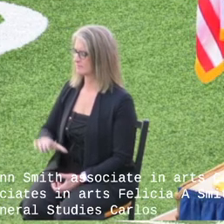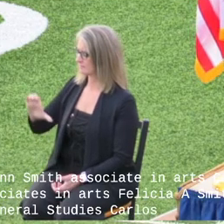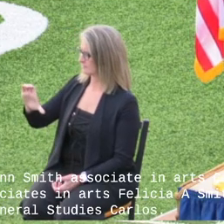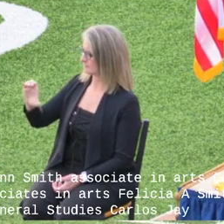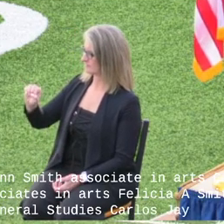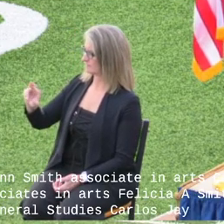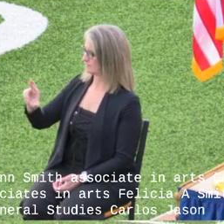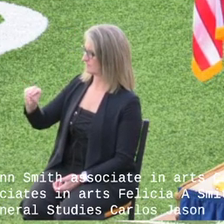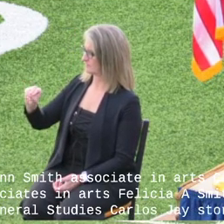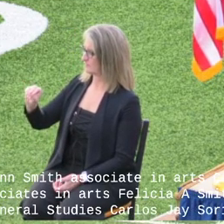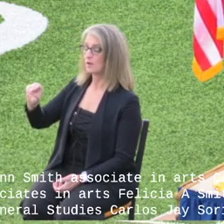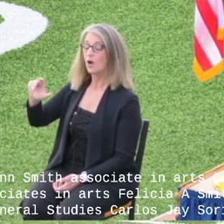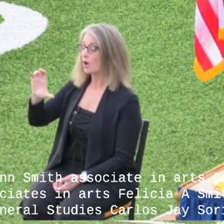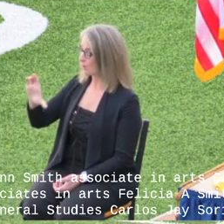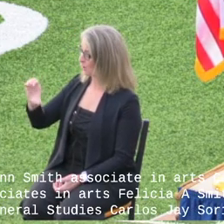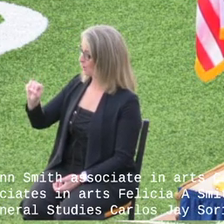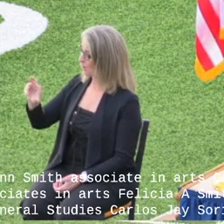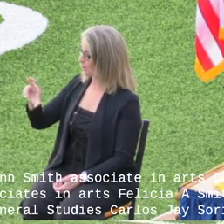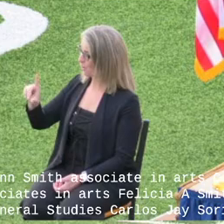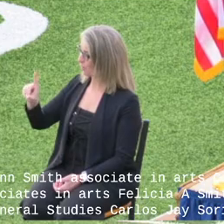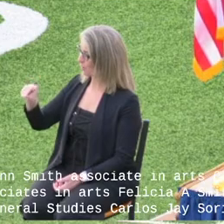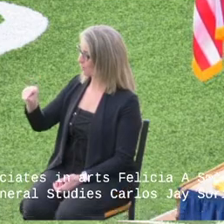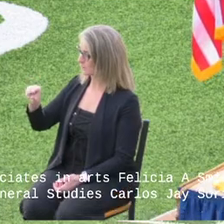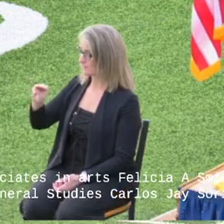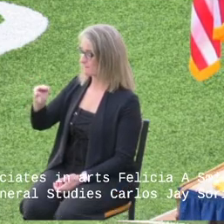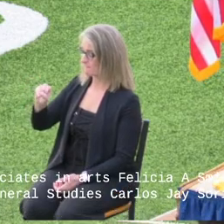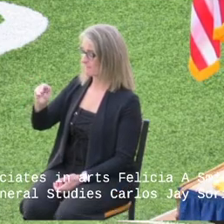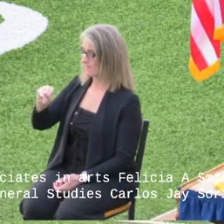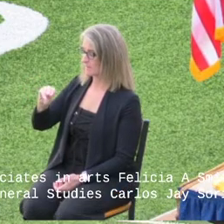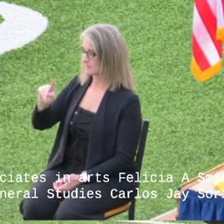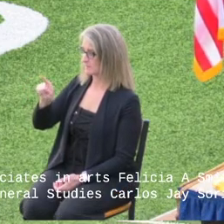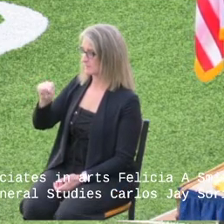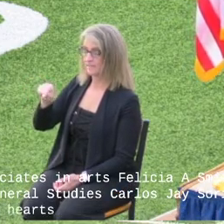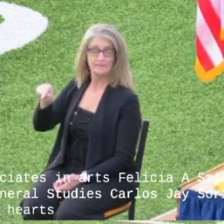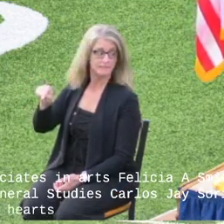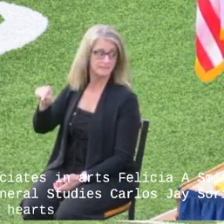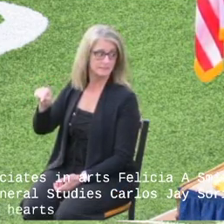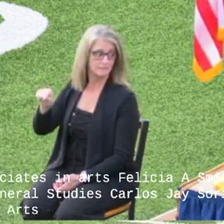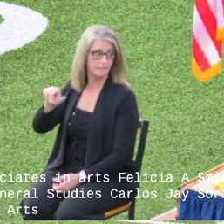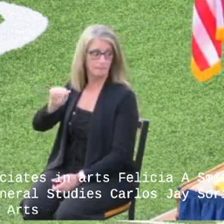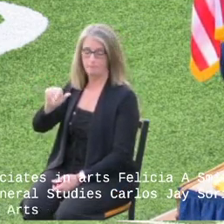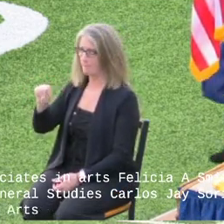Carlos J. Soriana Matos, Associate in Arts.